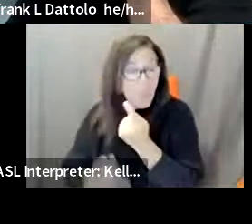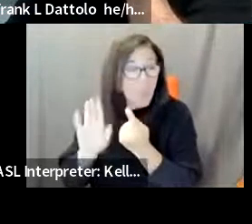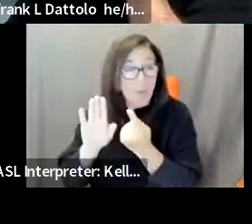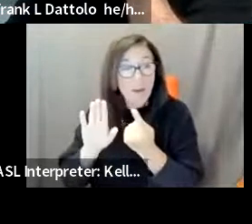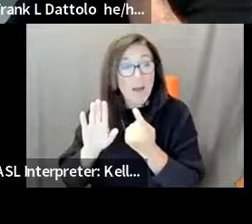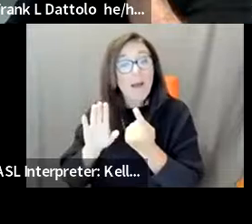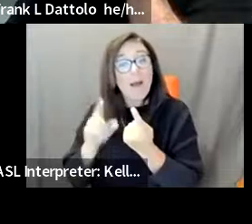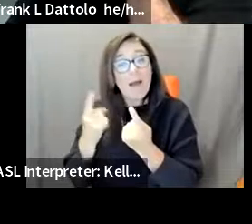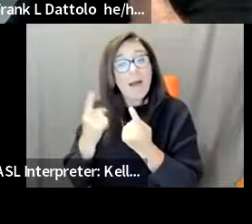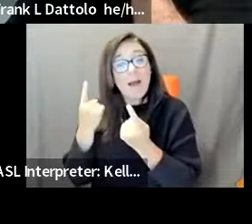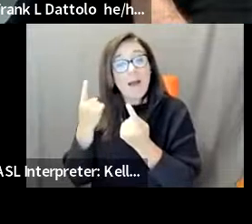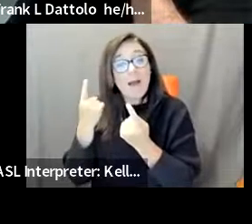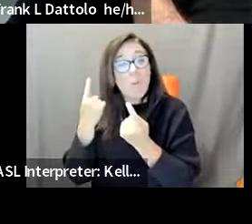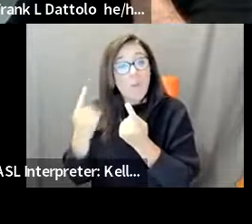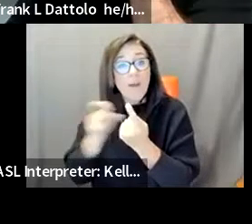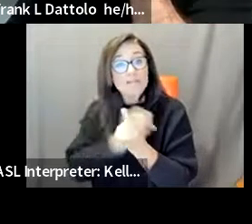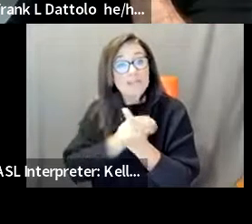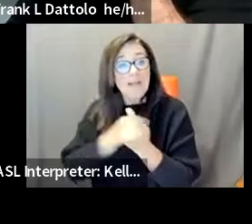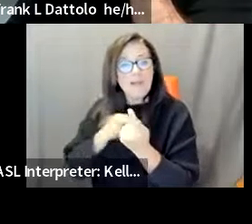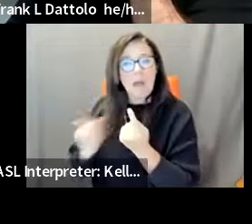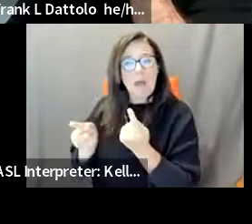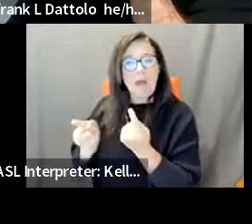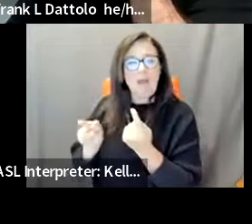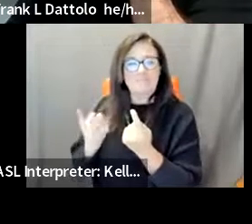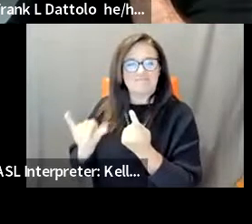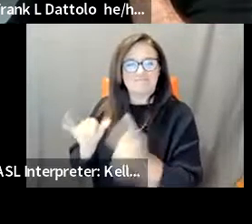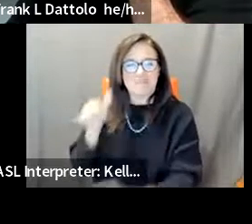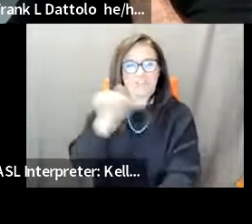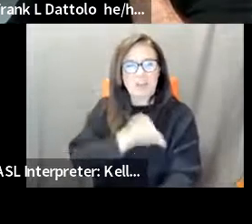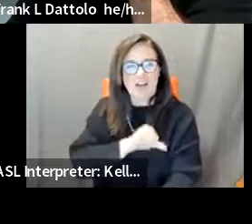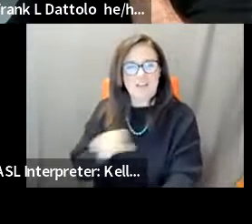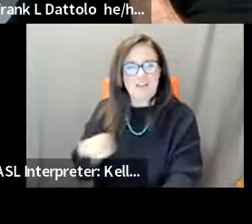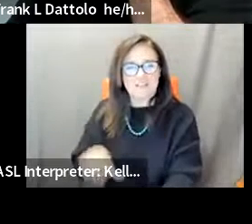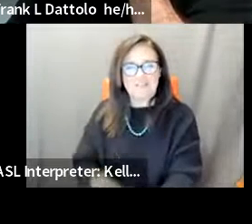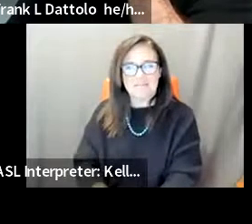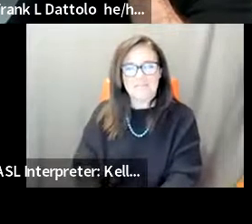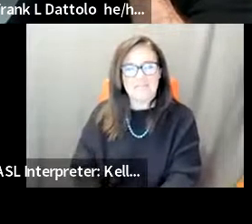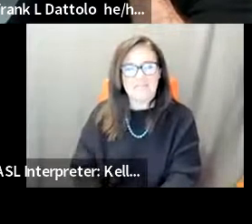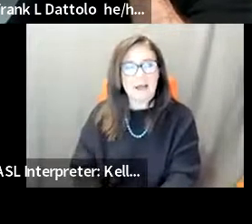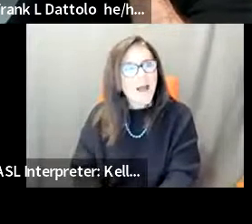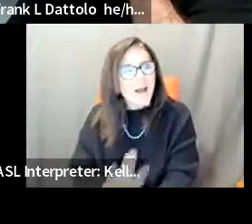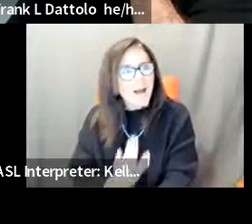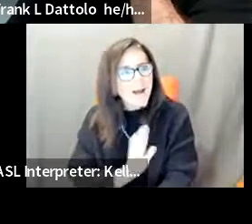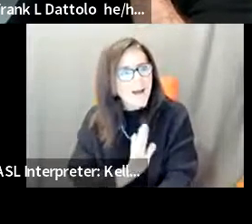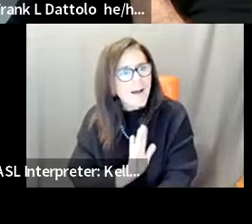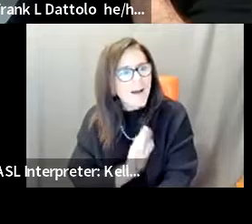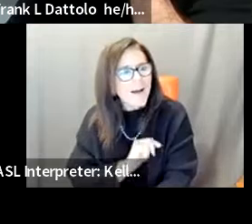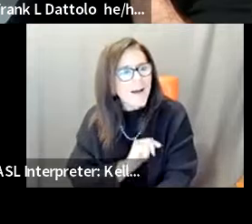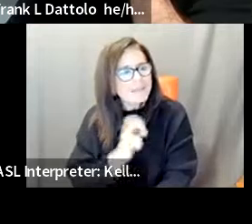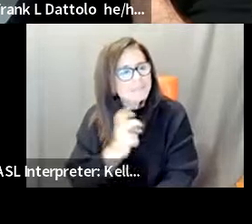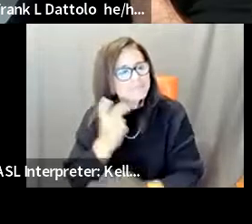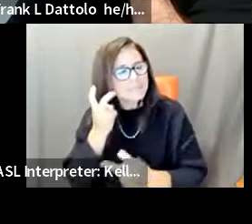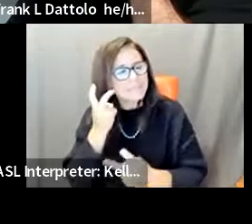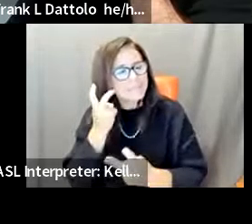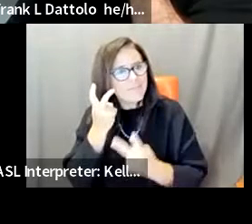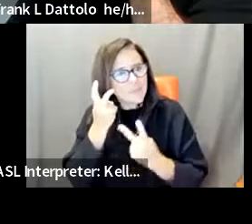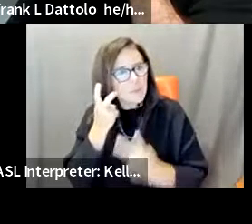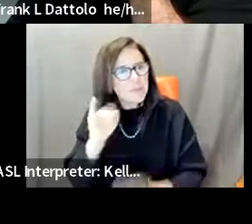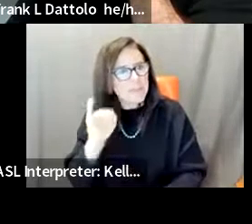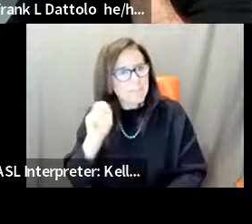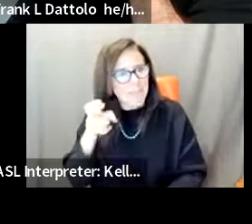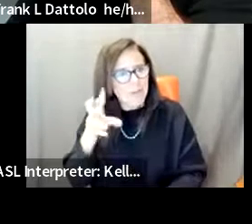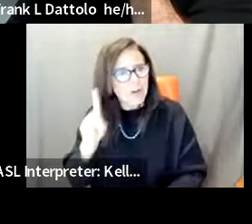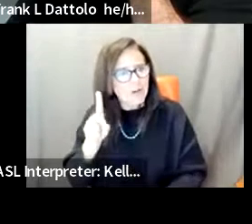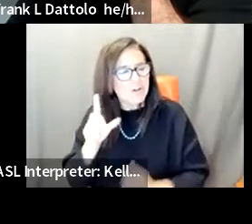was inebriated. And I'm like, no, I'm visually impaired. And then they didn't know what that meant. So